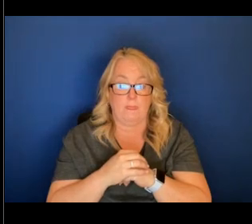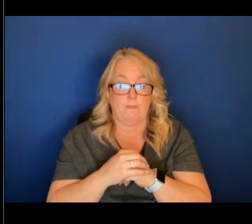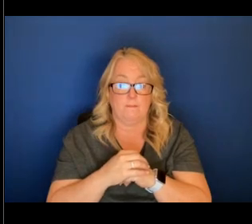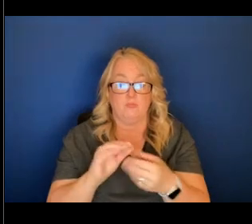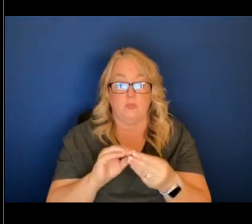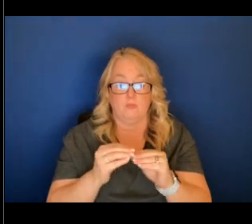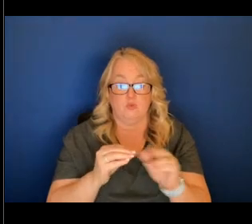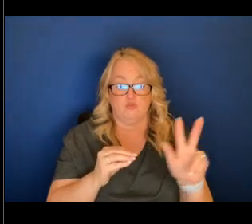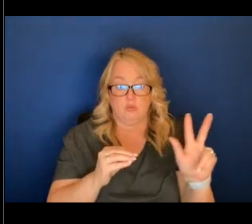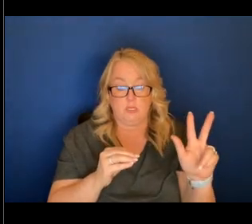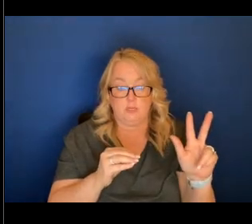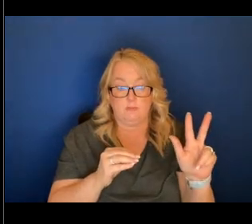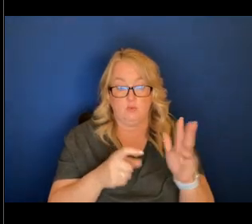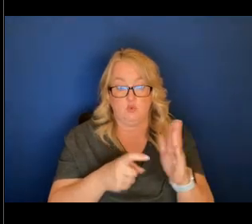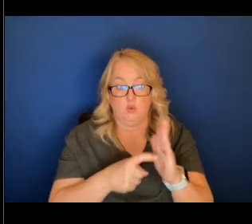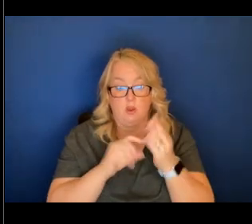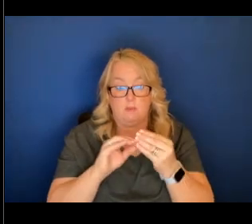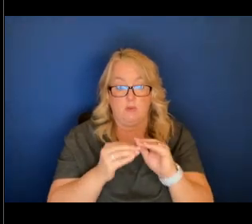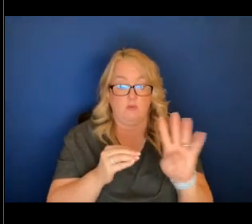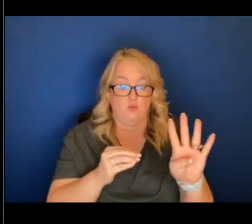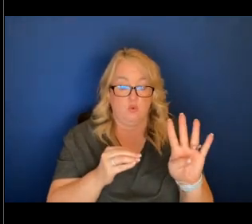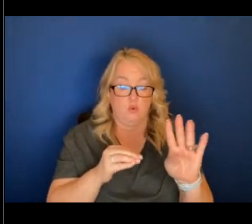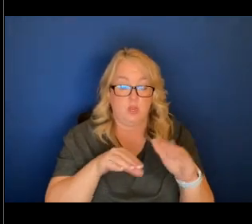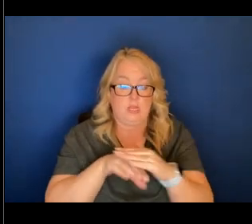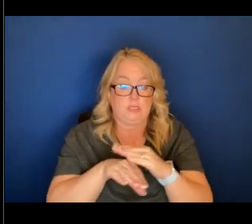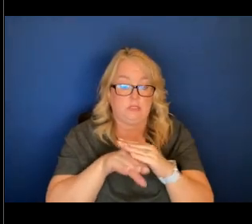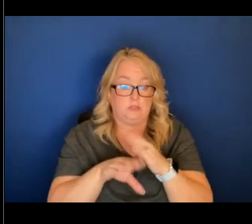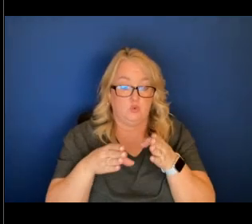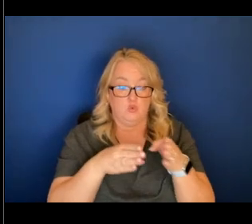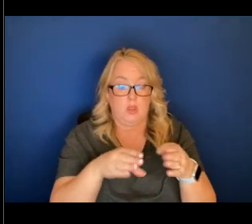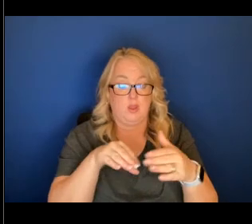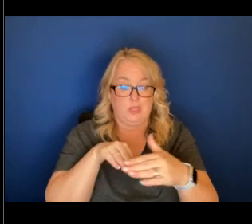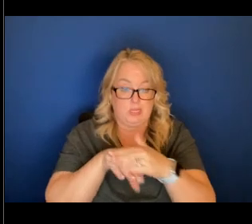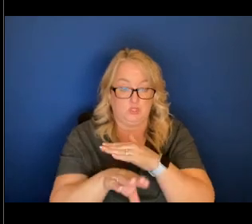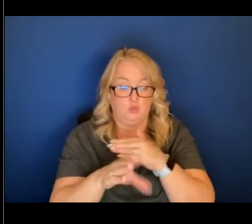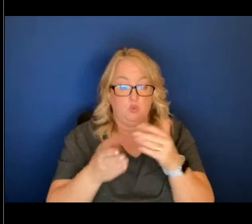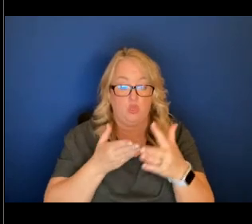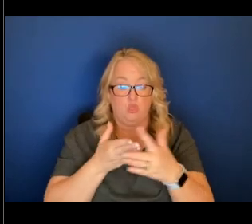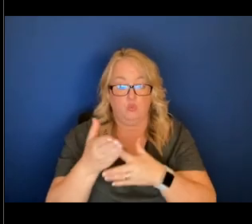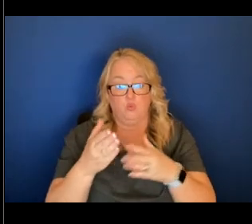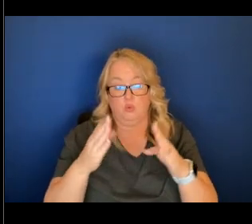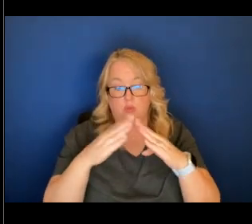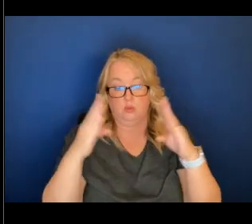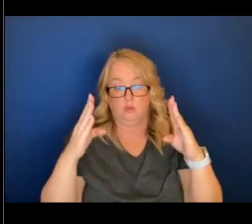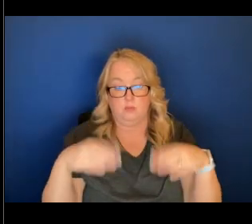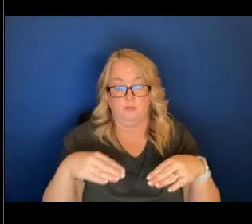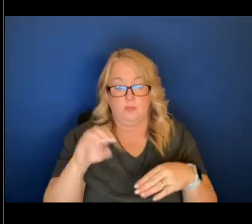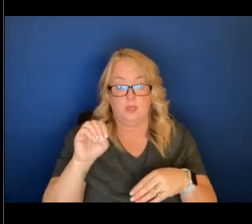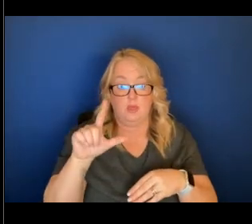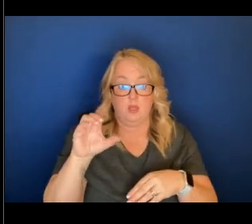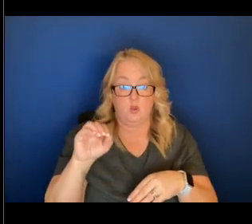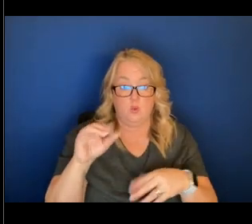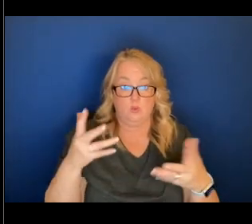Topic 3, Requirement 4, accessible route into and through the covered unit.